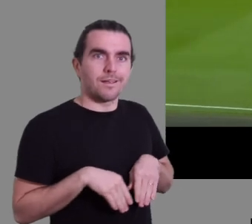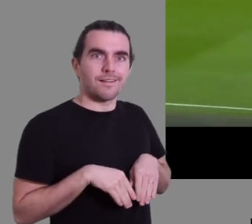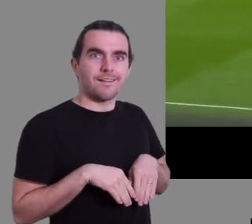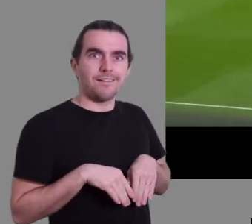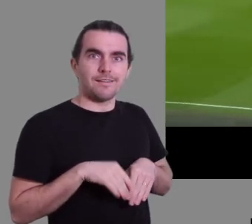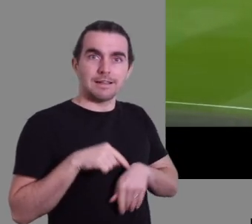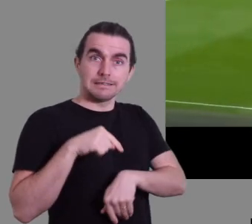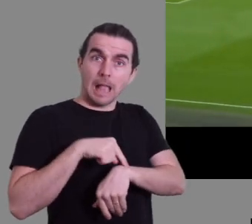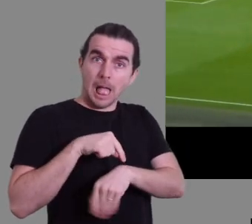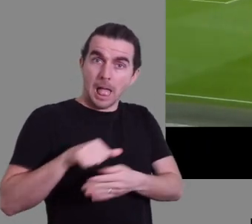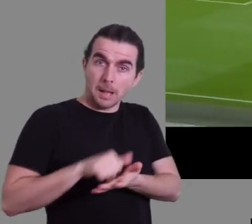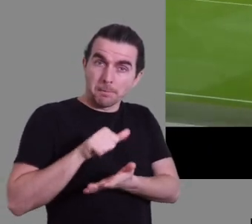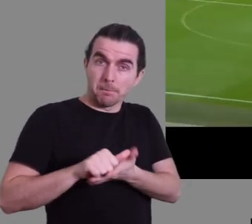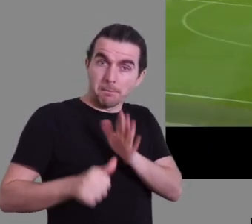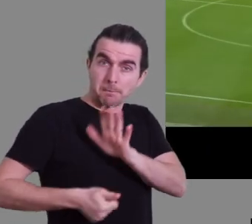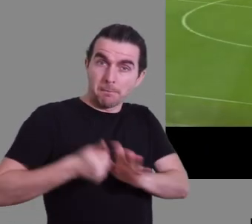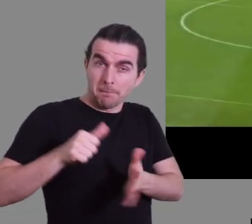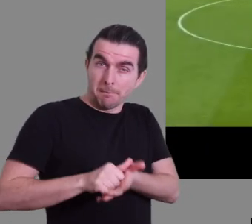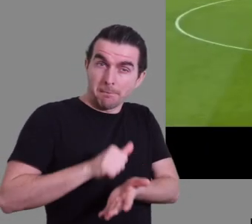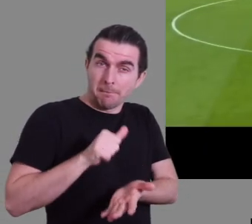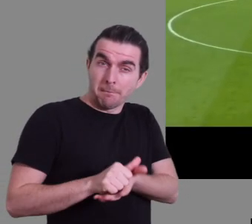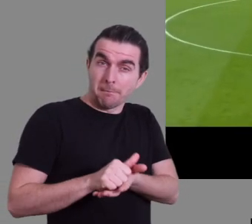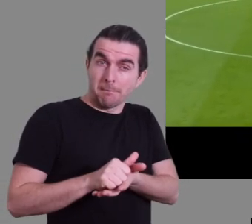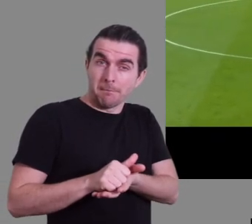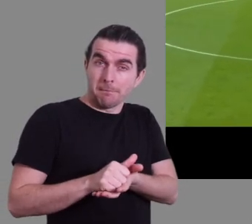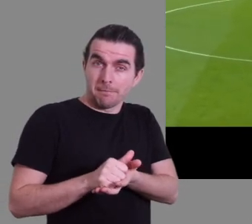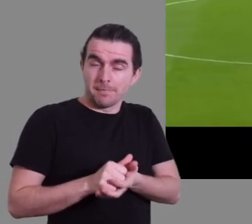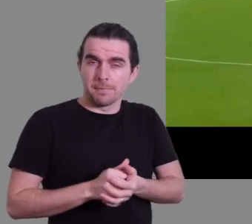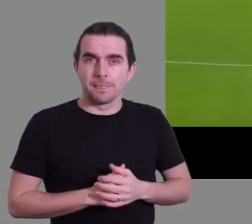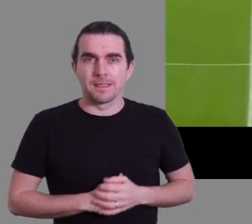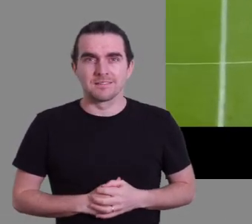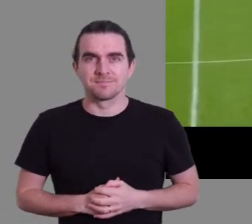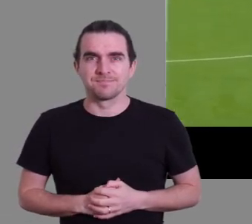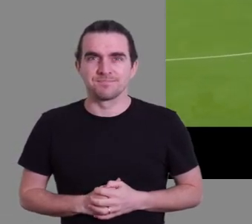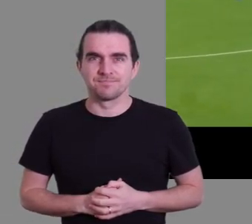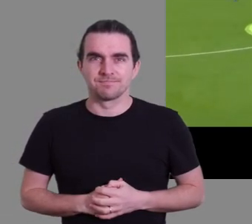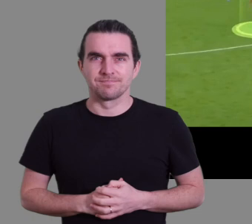his timing, and his technique in these clips.